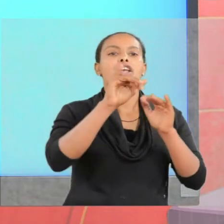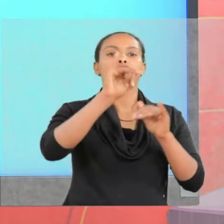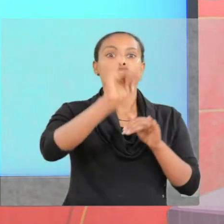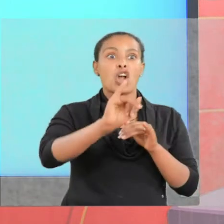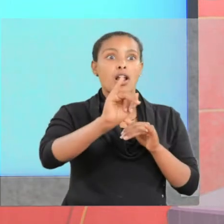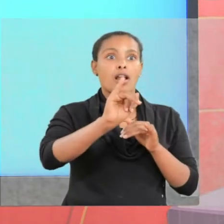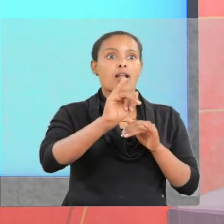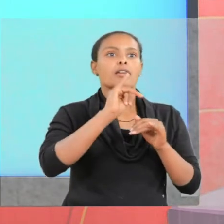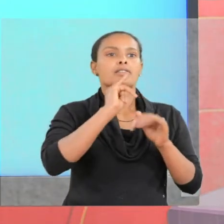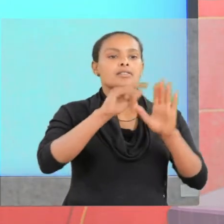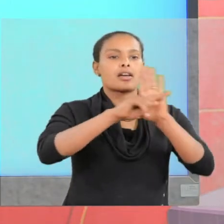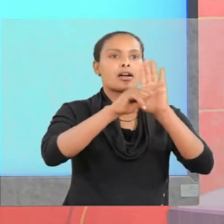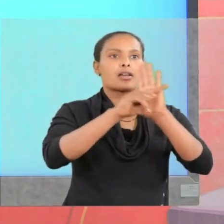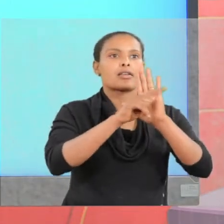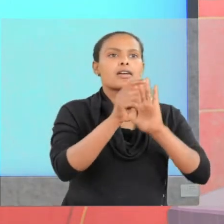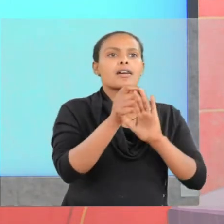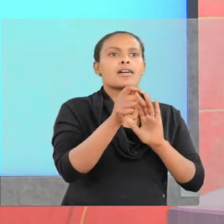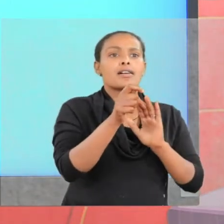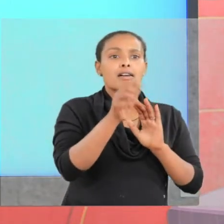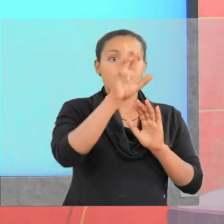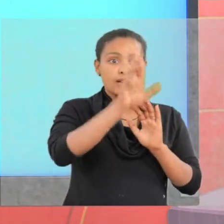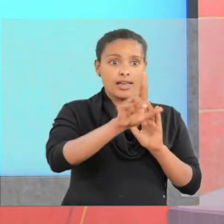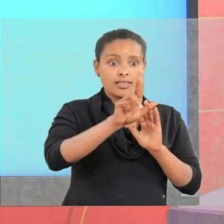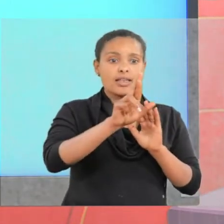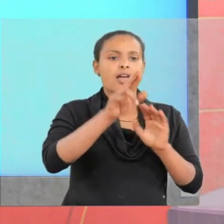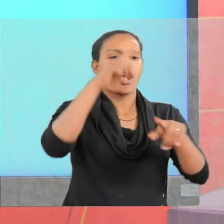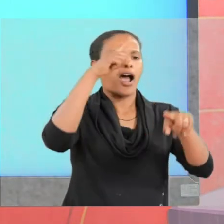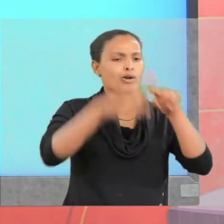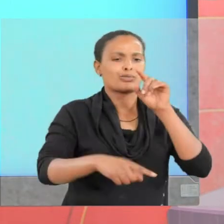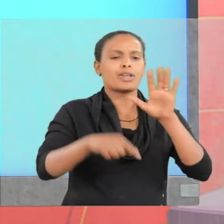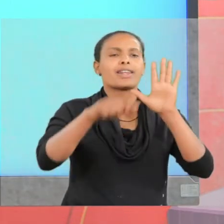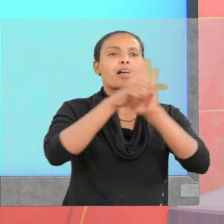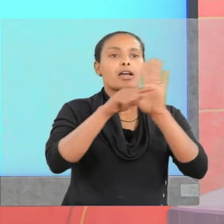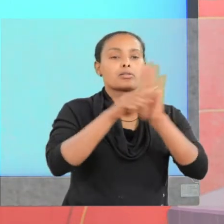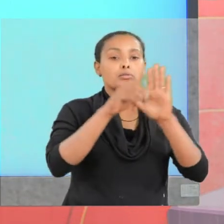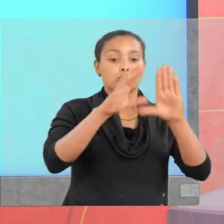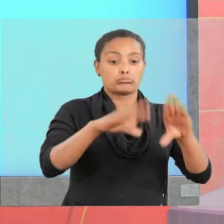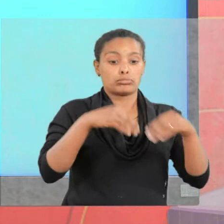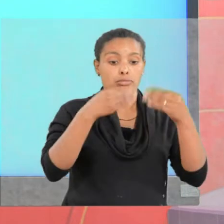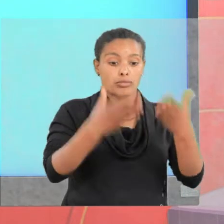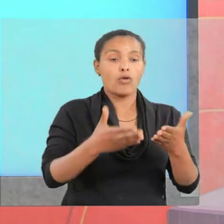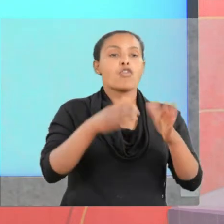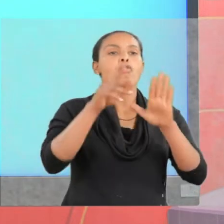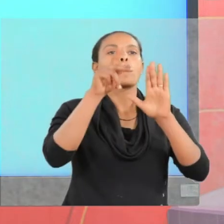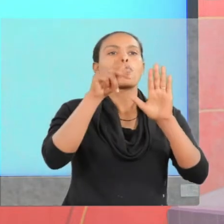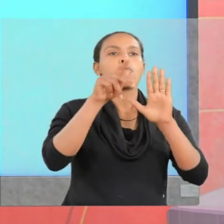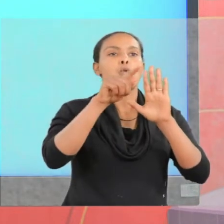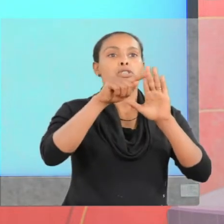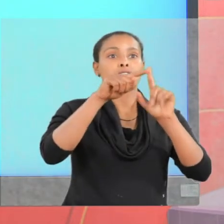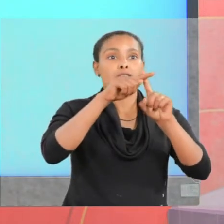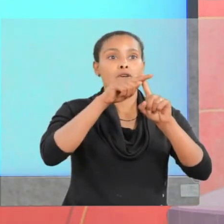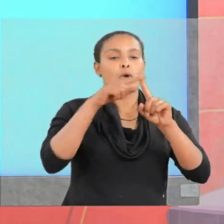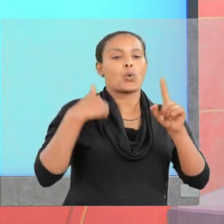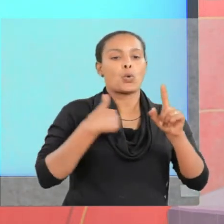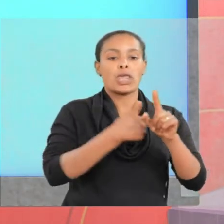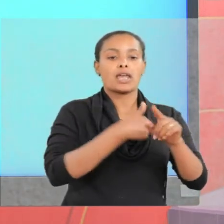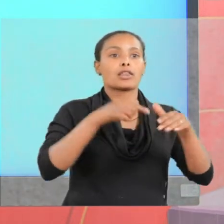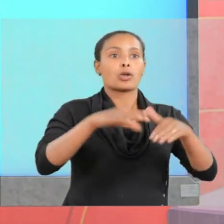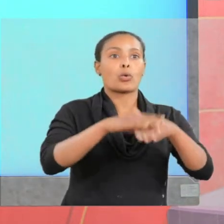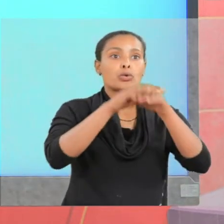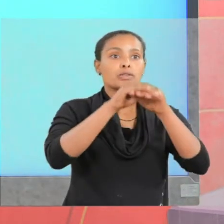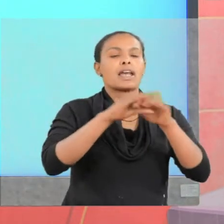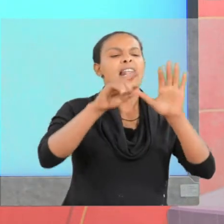but rates cannot be negative. In order to make it positive, we introduce a negative